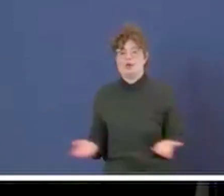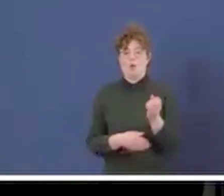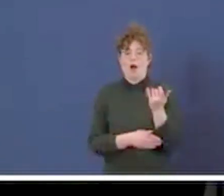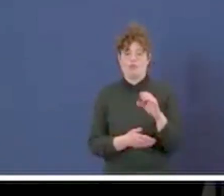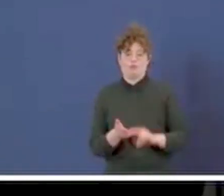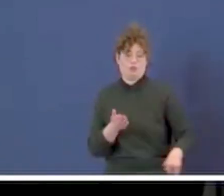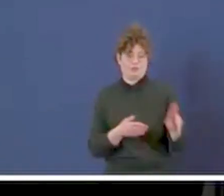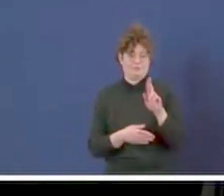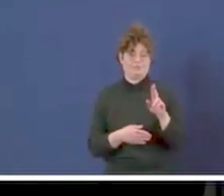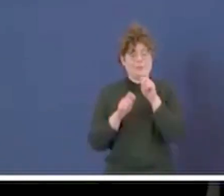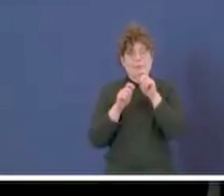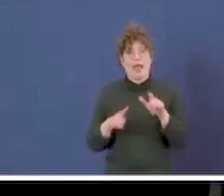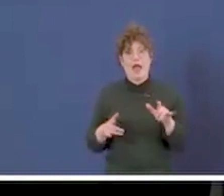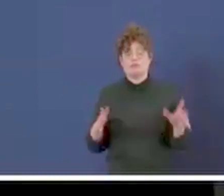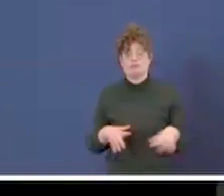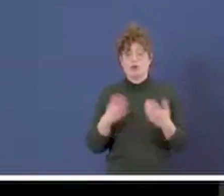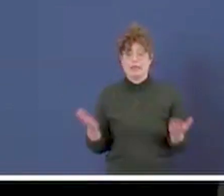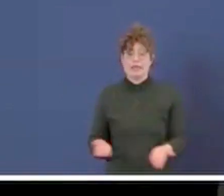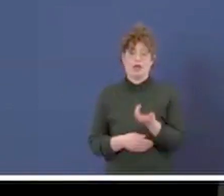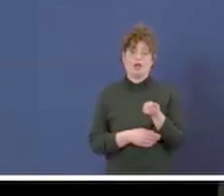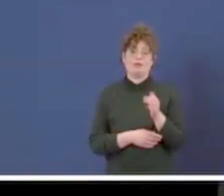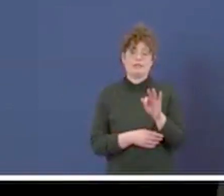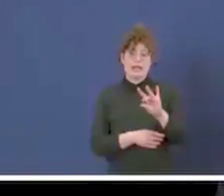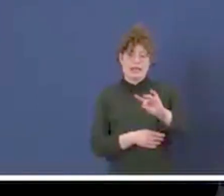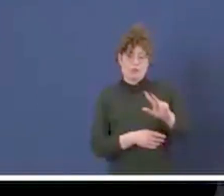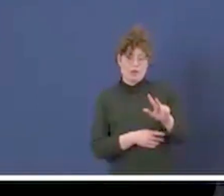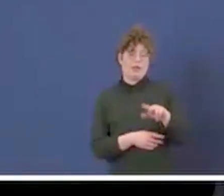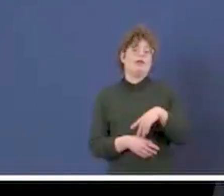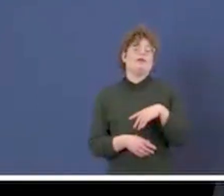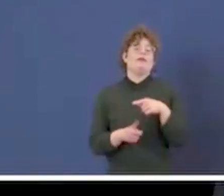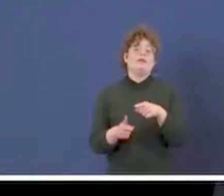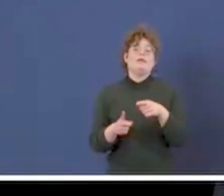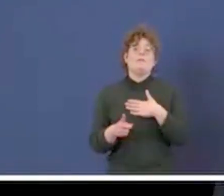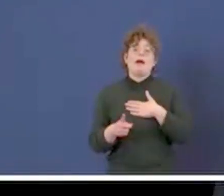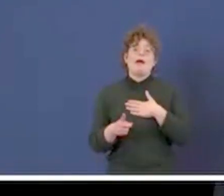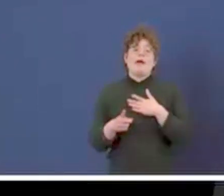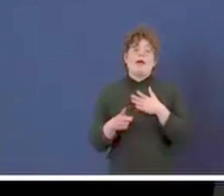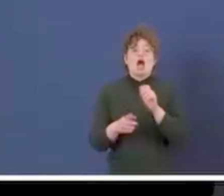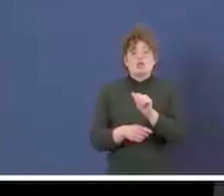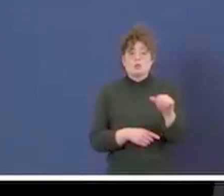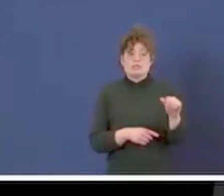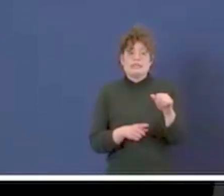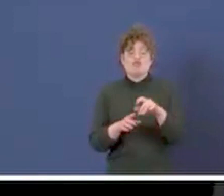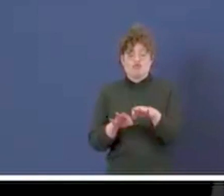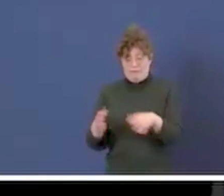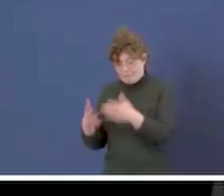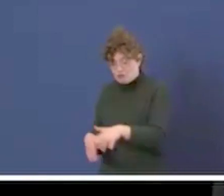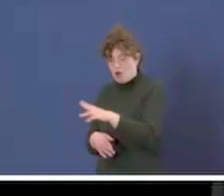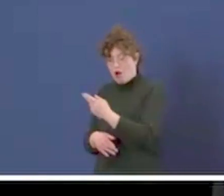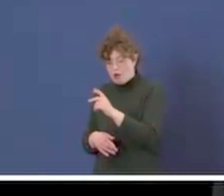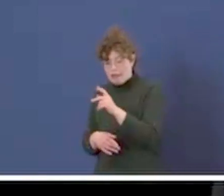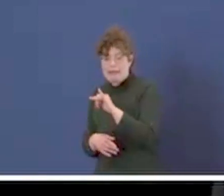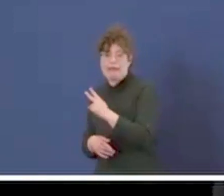I was blessed to start at Ohio University in 1983. I finished my associate at Hocking, not police science,